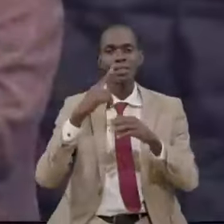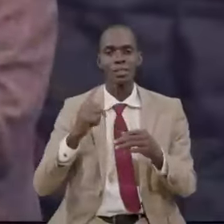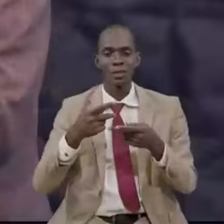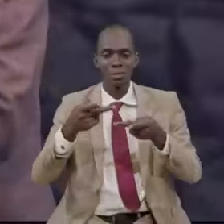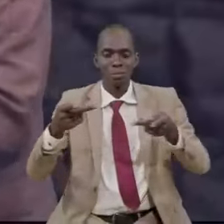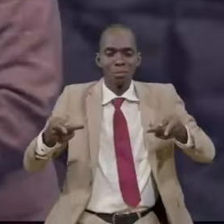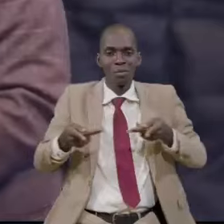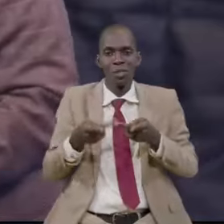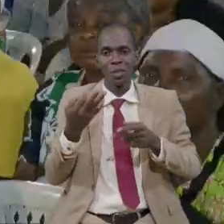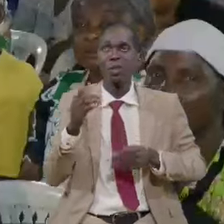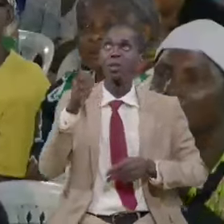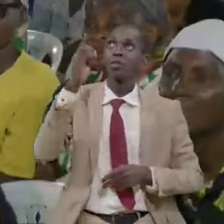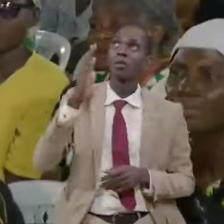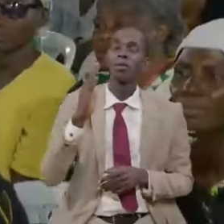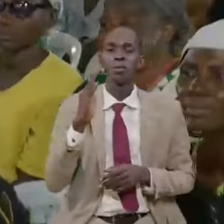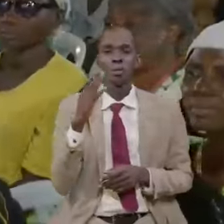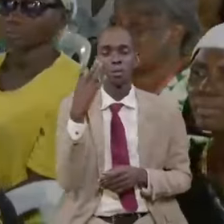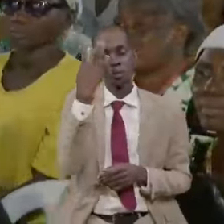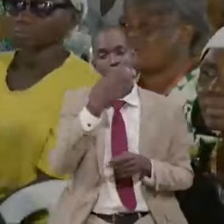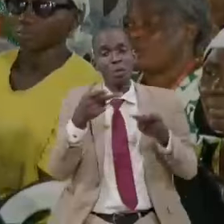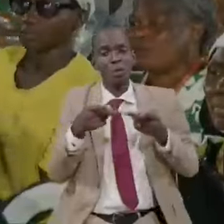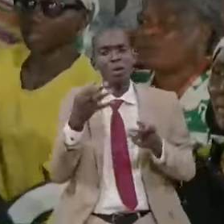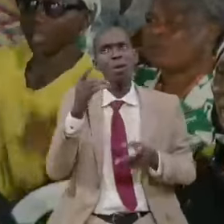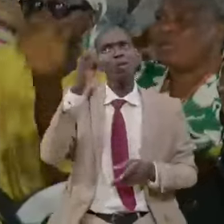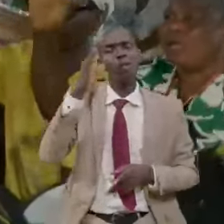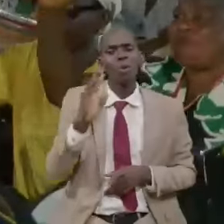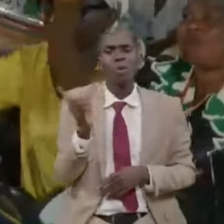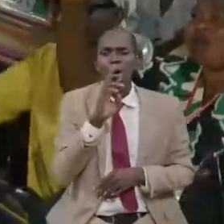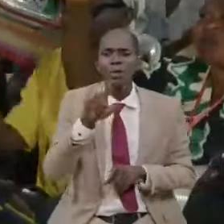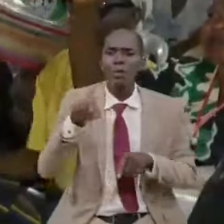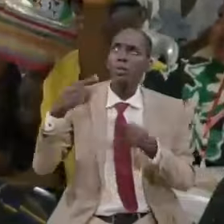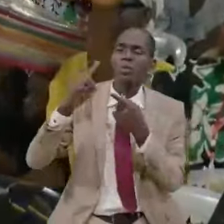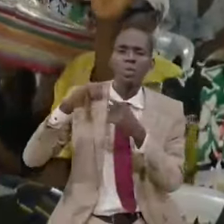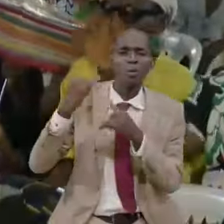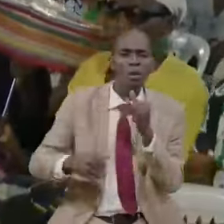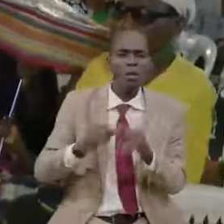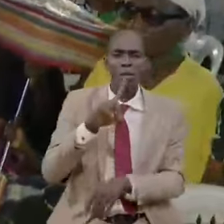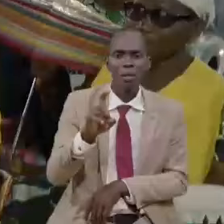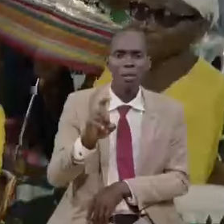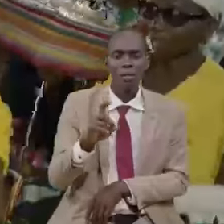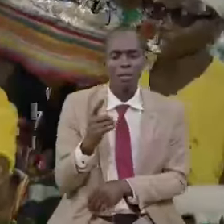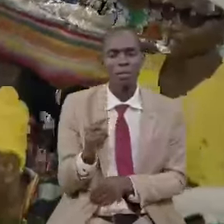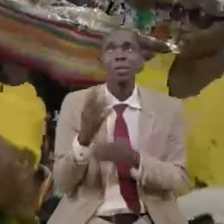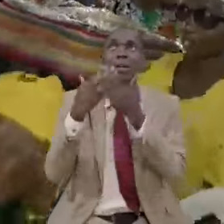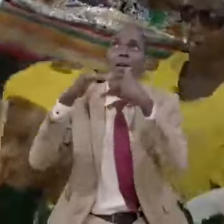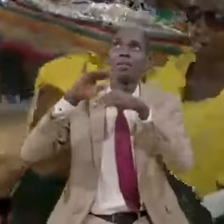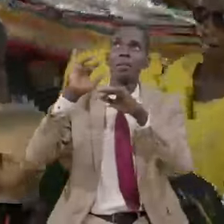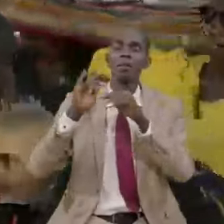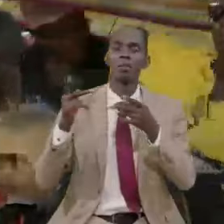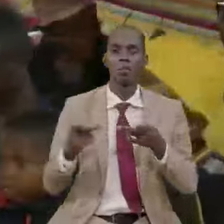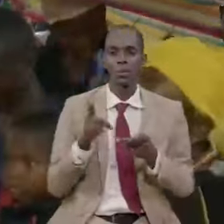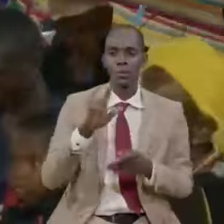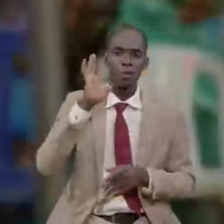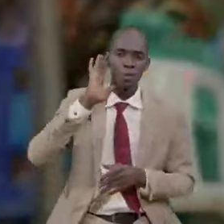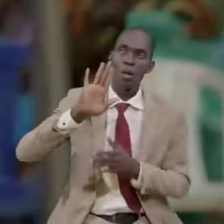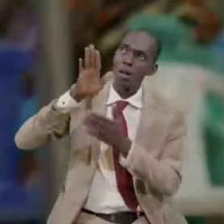of God. Where are you going finally? You will get there. I will get